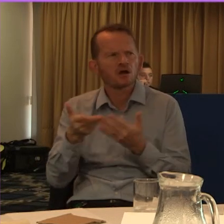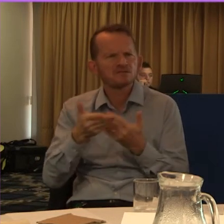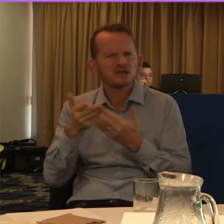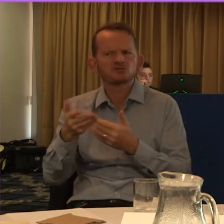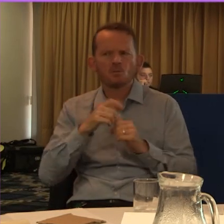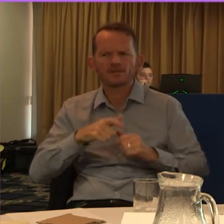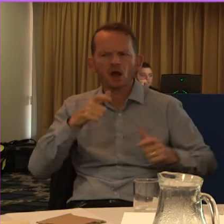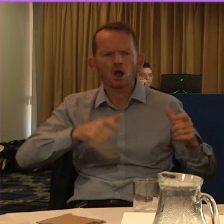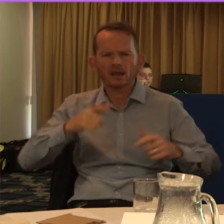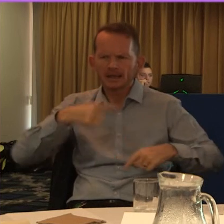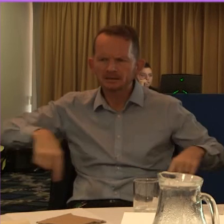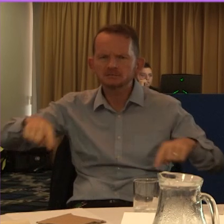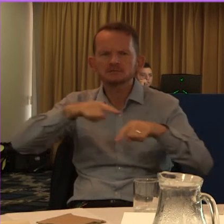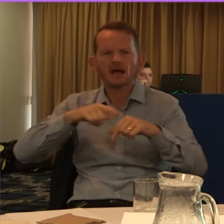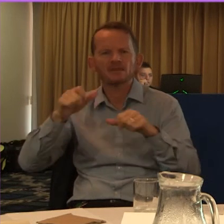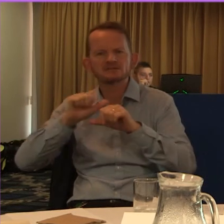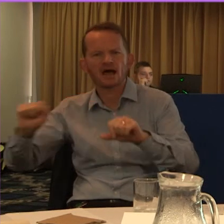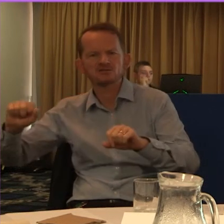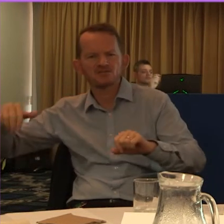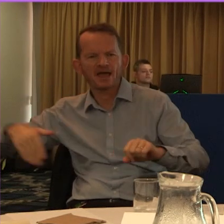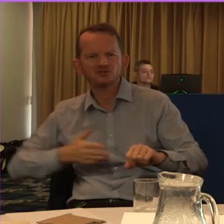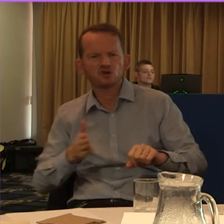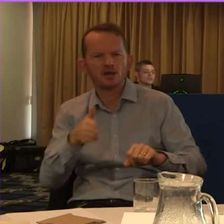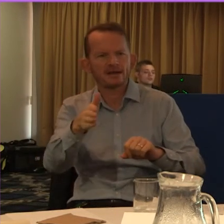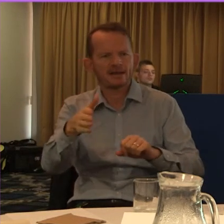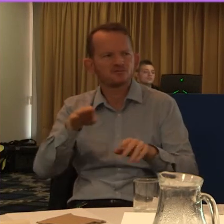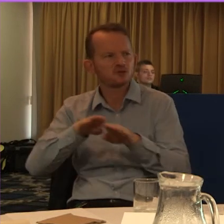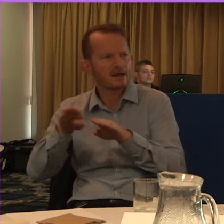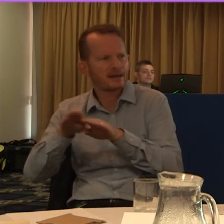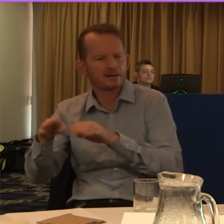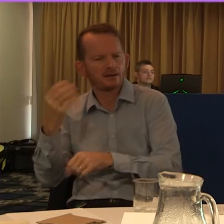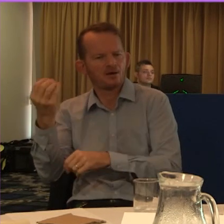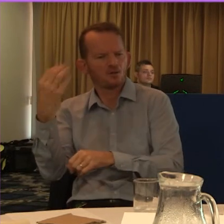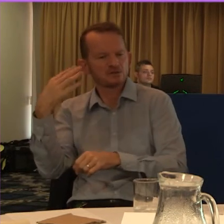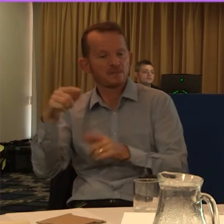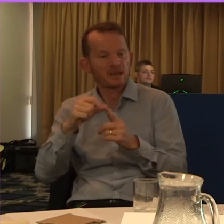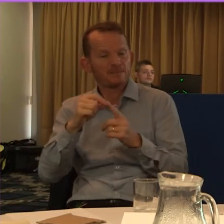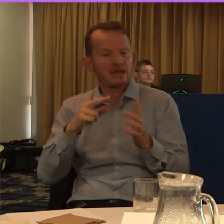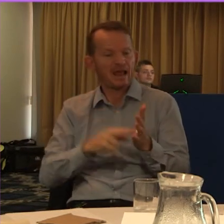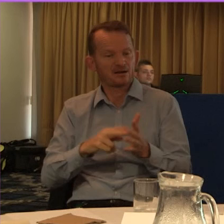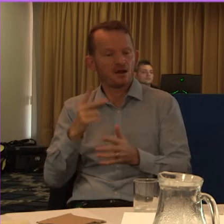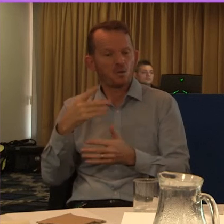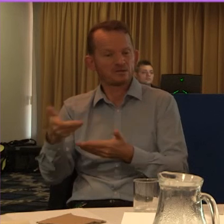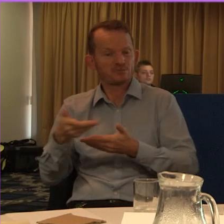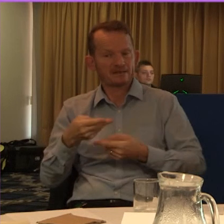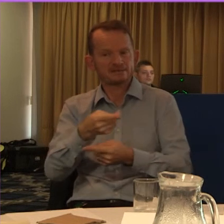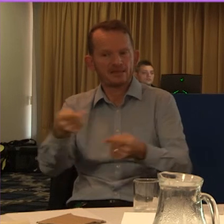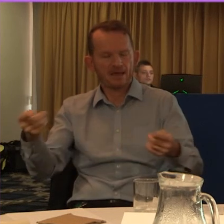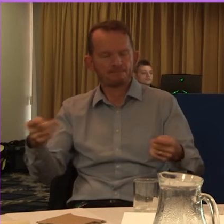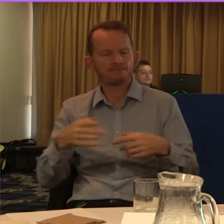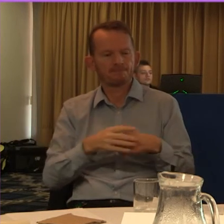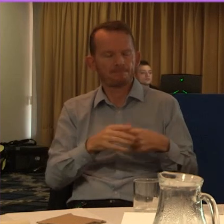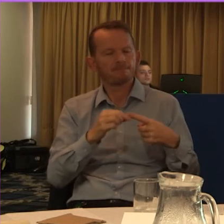a recent conversation with colleagues who were at the beginning of the journey reflected on the PPN and what it brings. And I'd like to mention 2